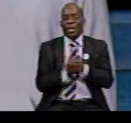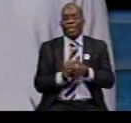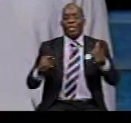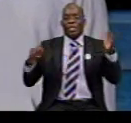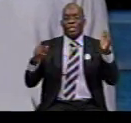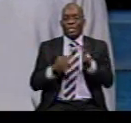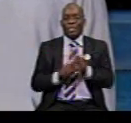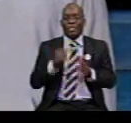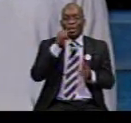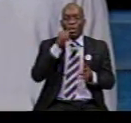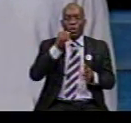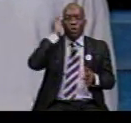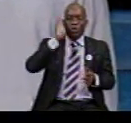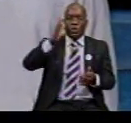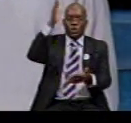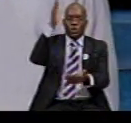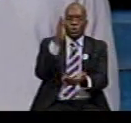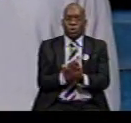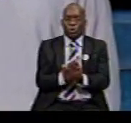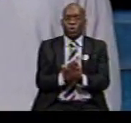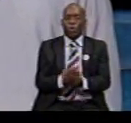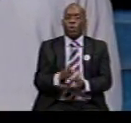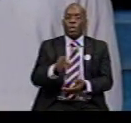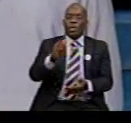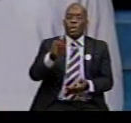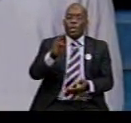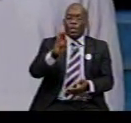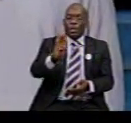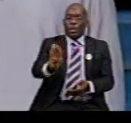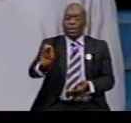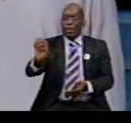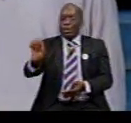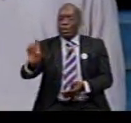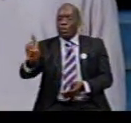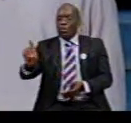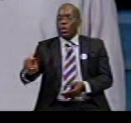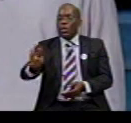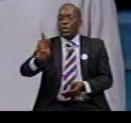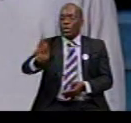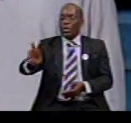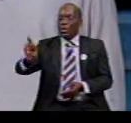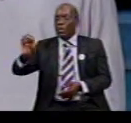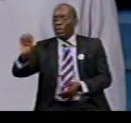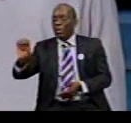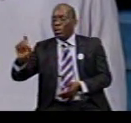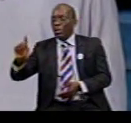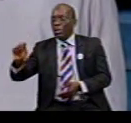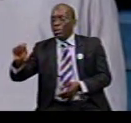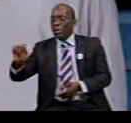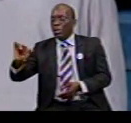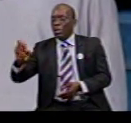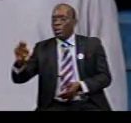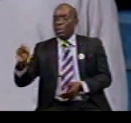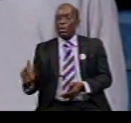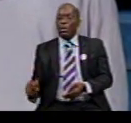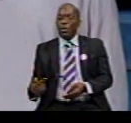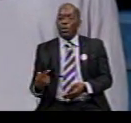nto sile mo Olorun si ba mi se idi ti mo se wa dupe oni pe